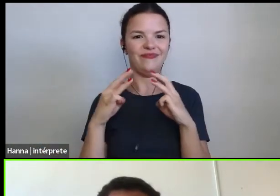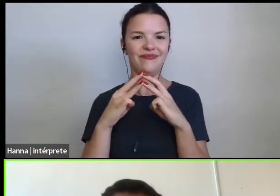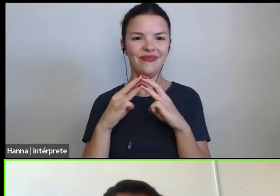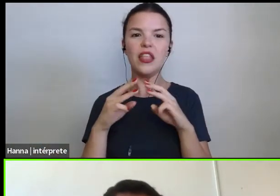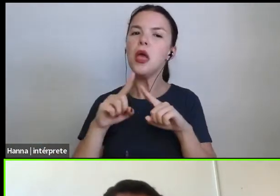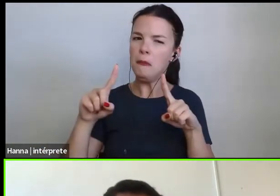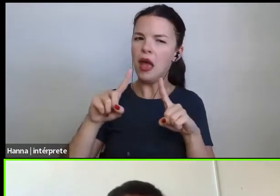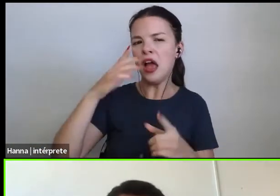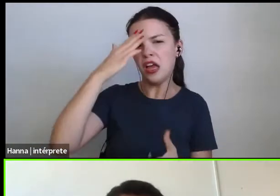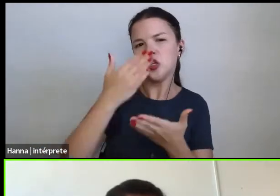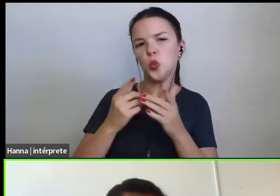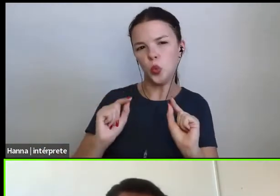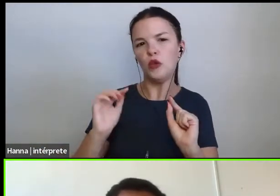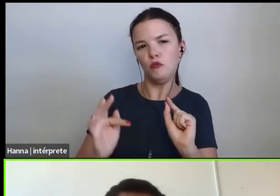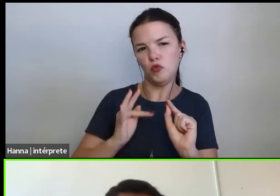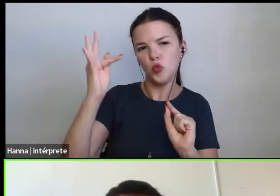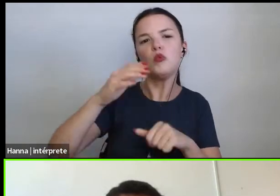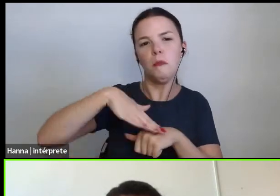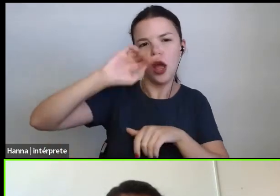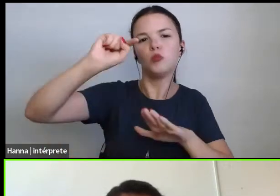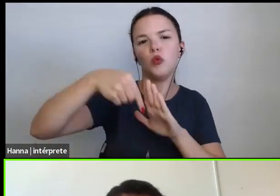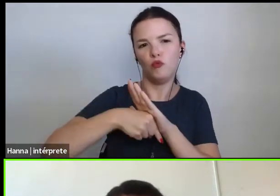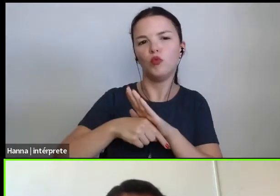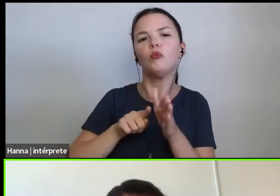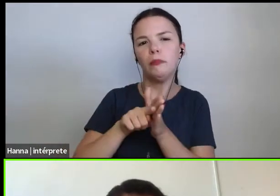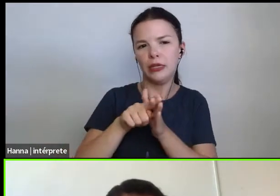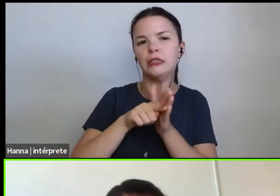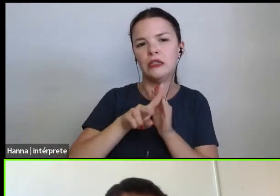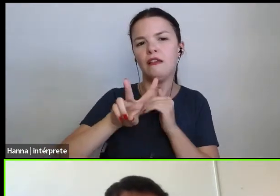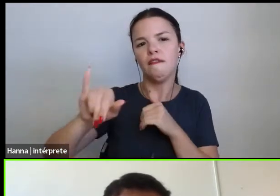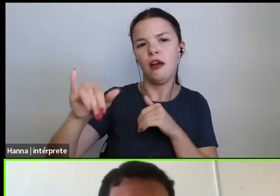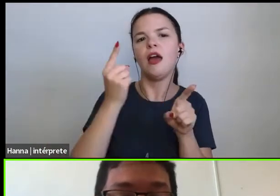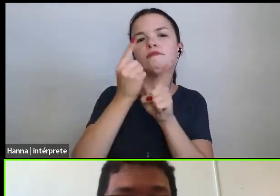research. And thank you so much for the question.